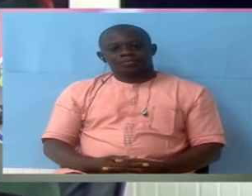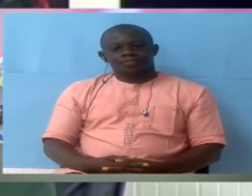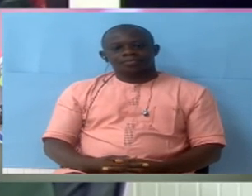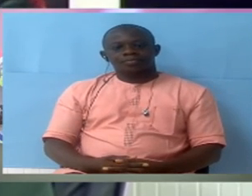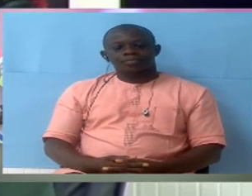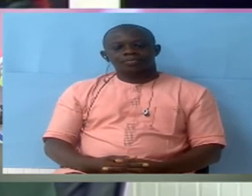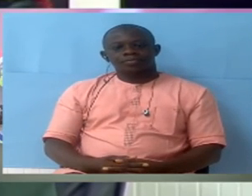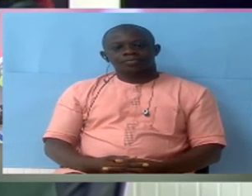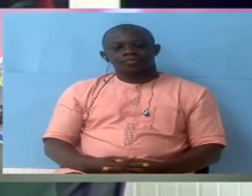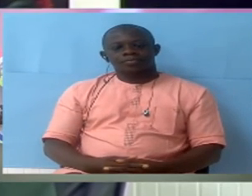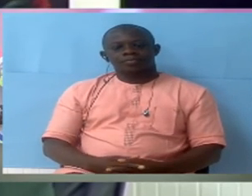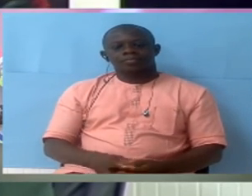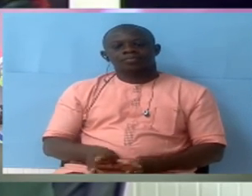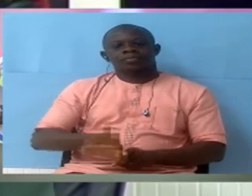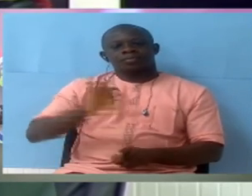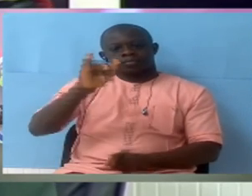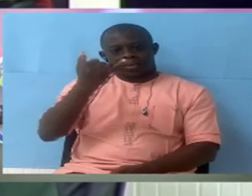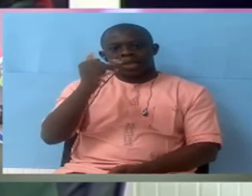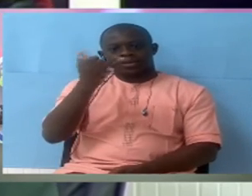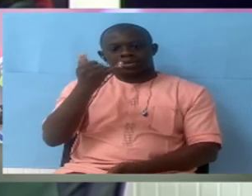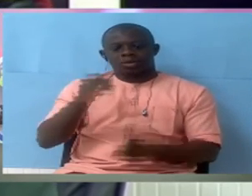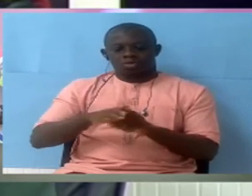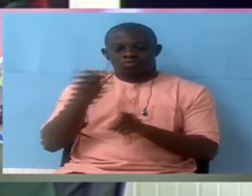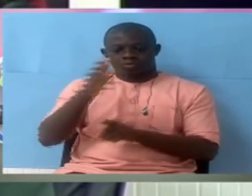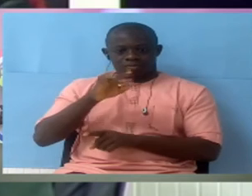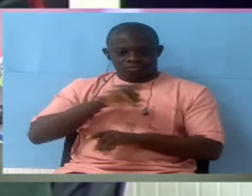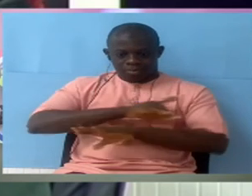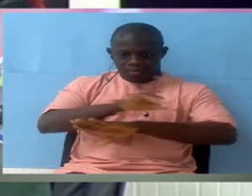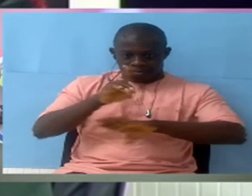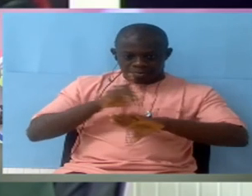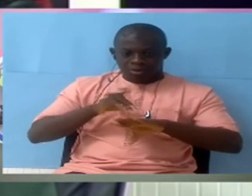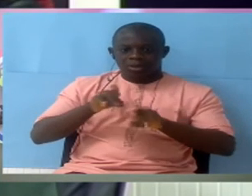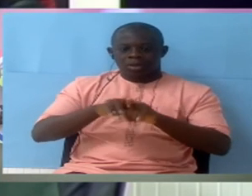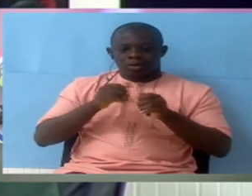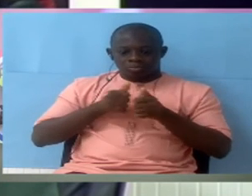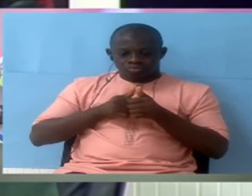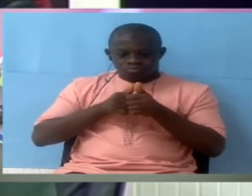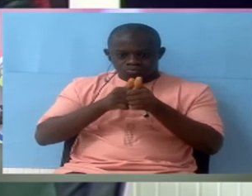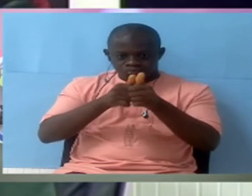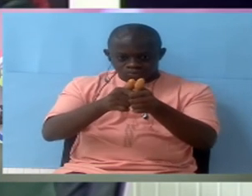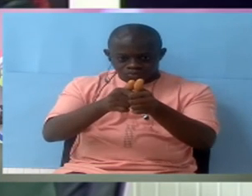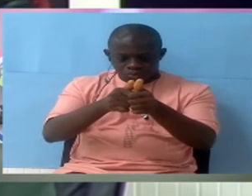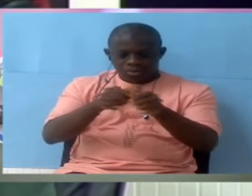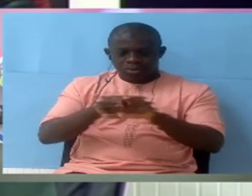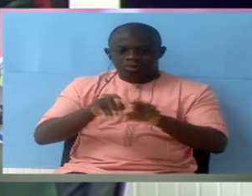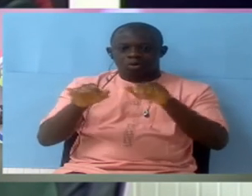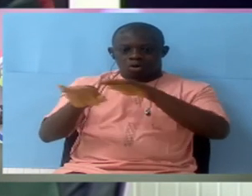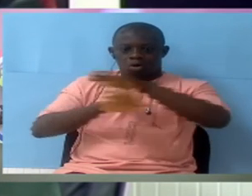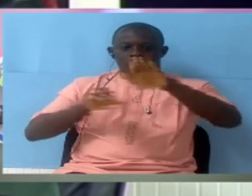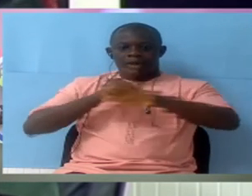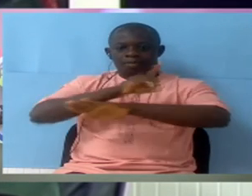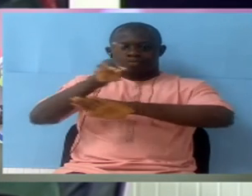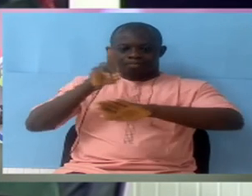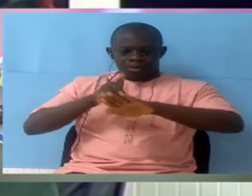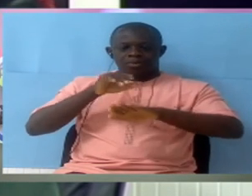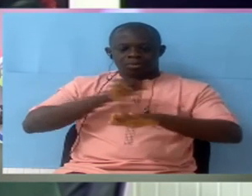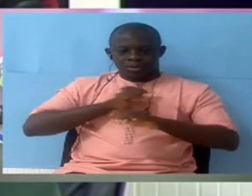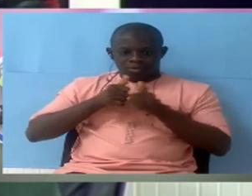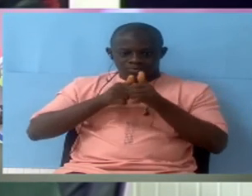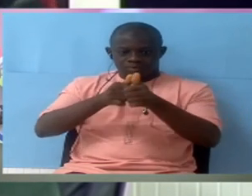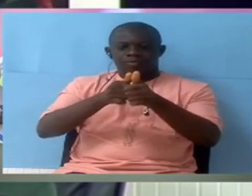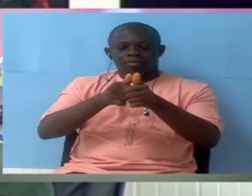Yes, I went from there. I followed him downstairs. Wa ganaw gi topana ko ci